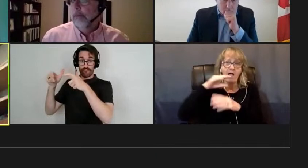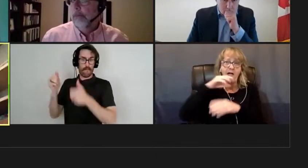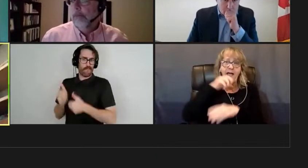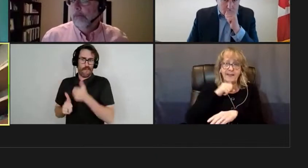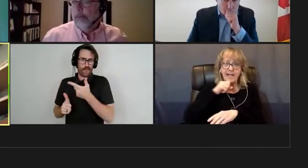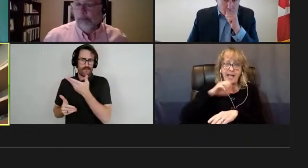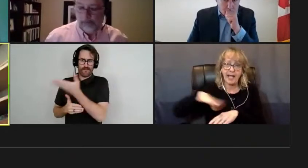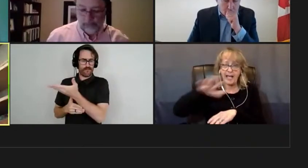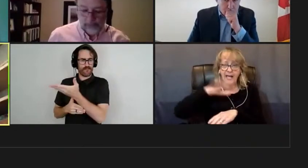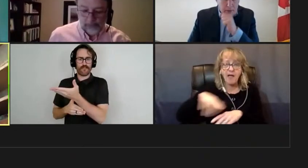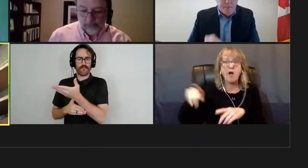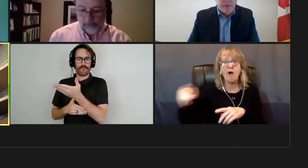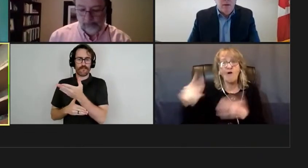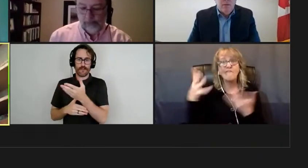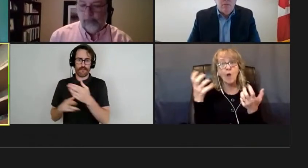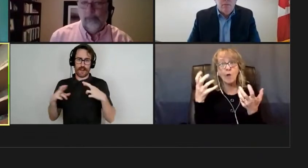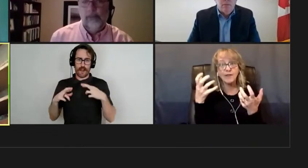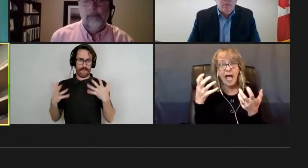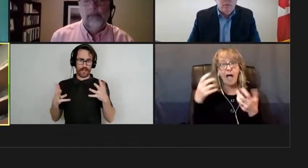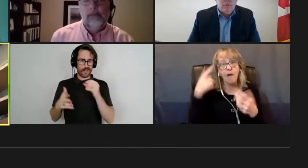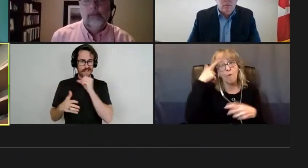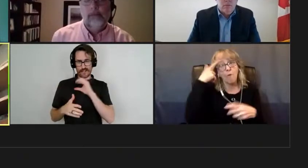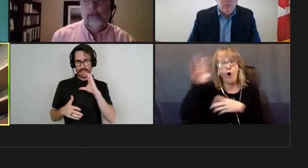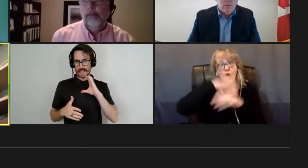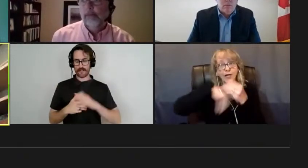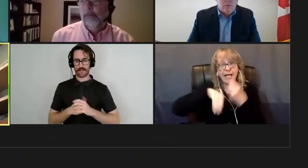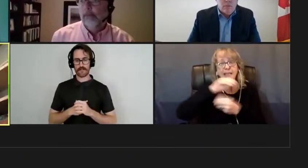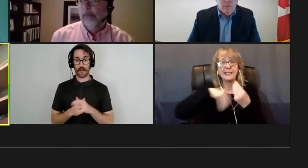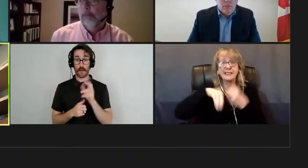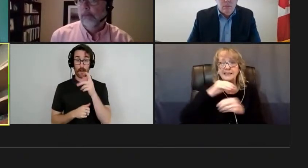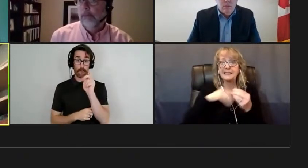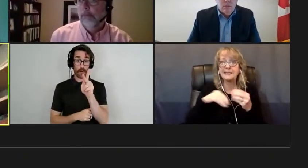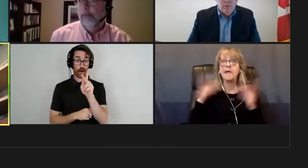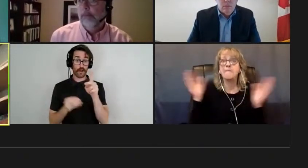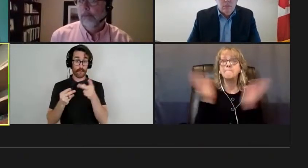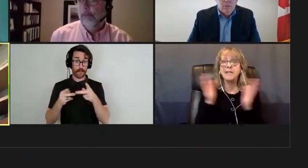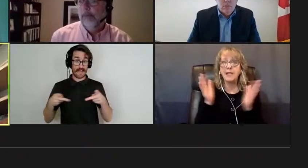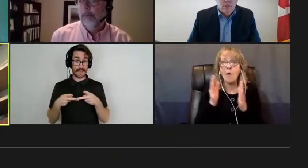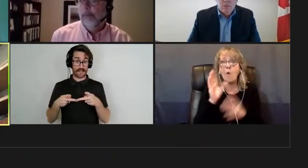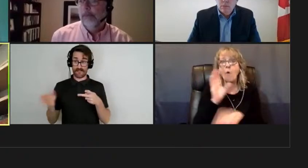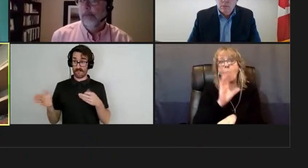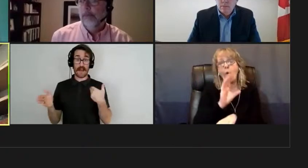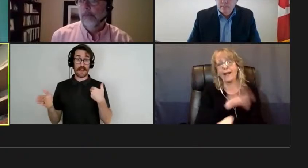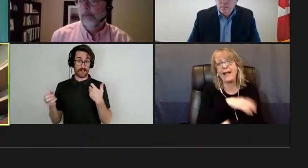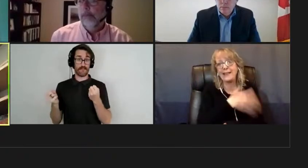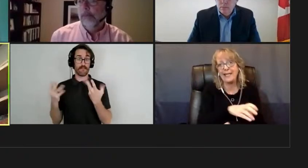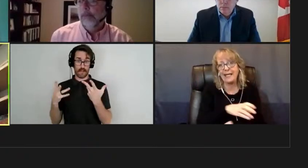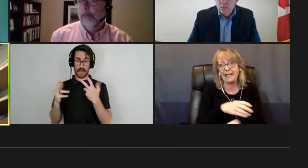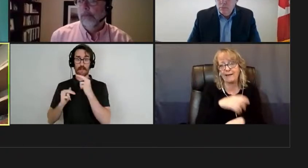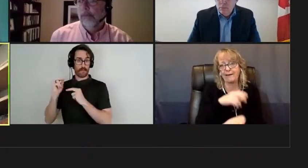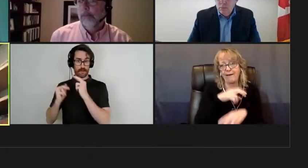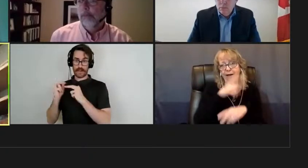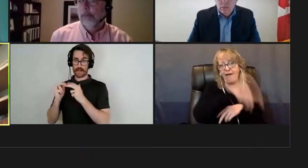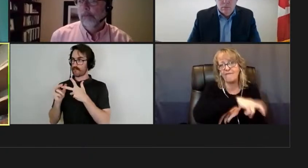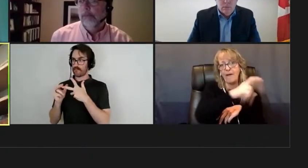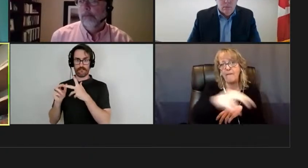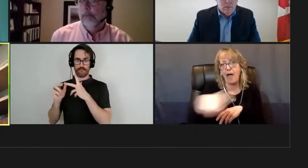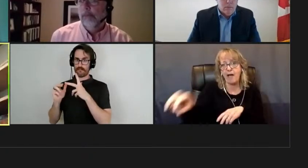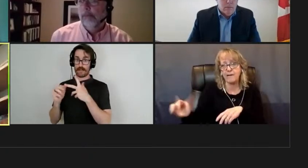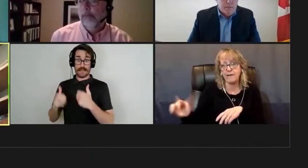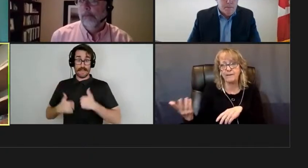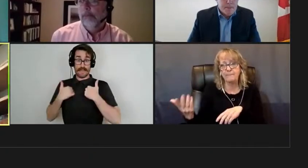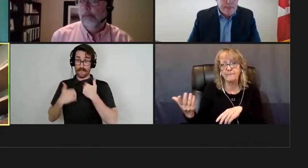Park Place has mentioned it. I've got so many of them and they're all full of seniors. So I hope that